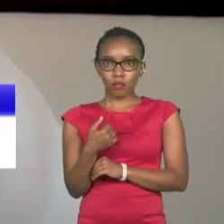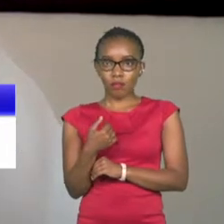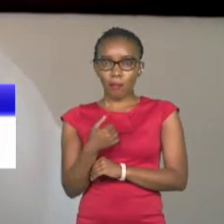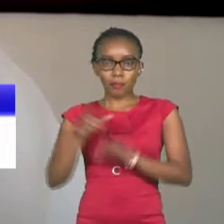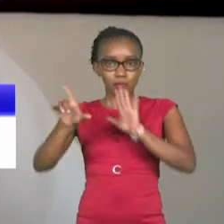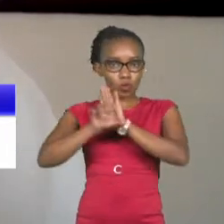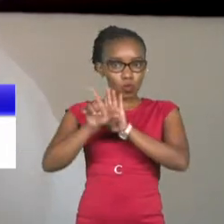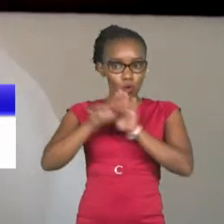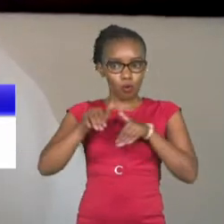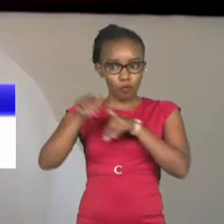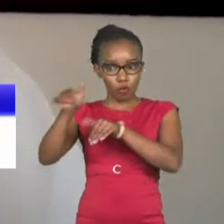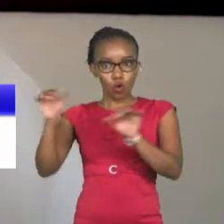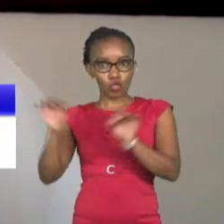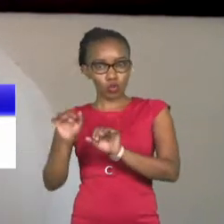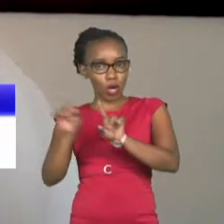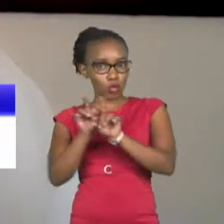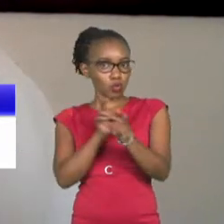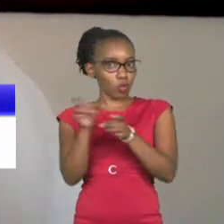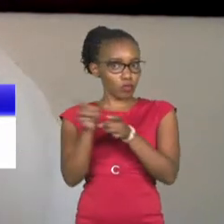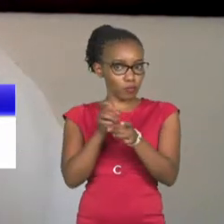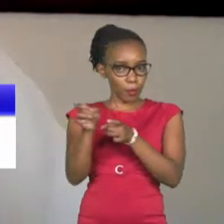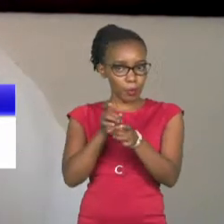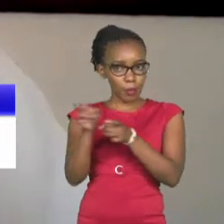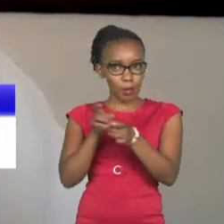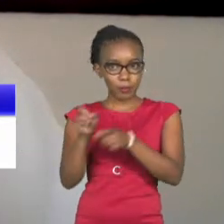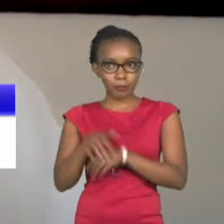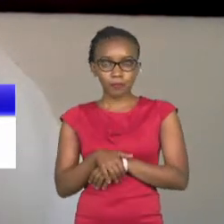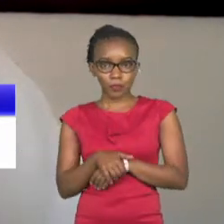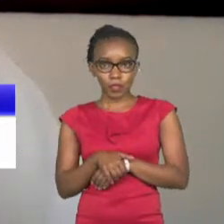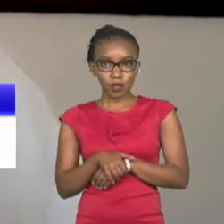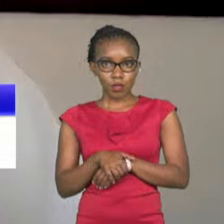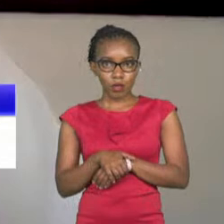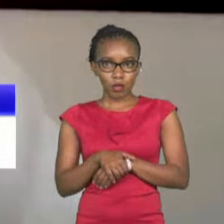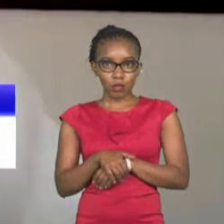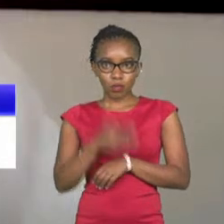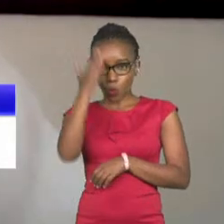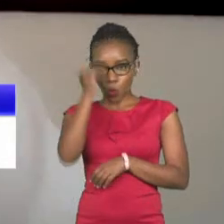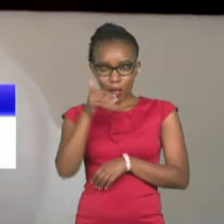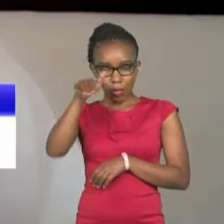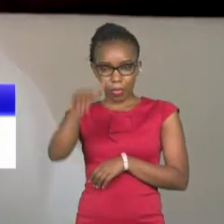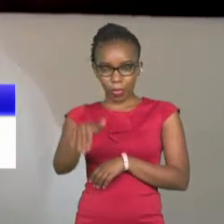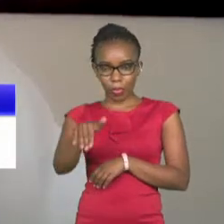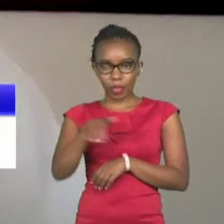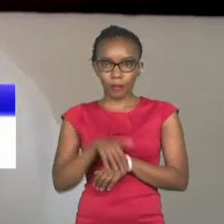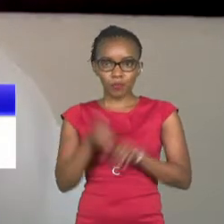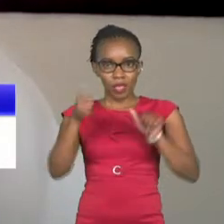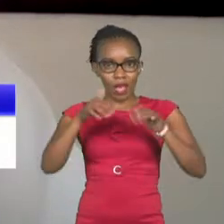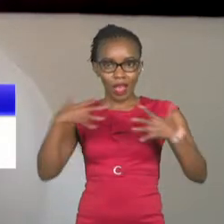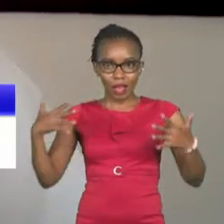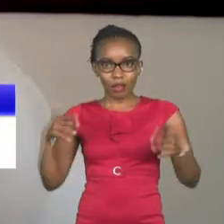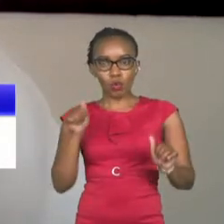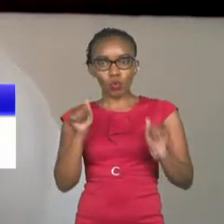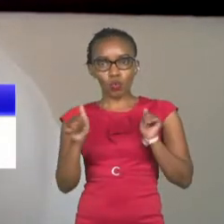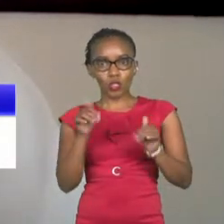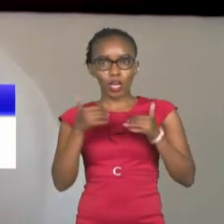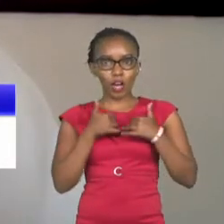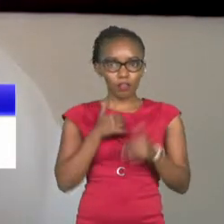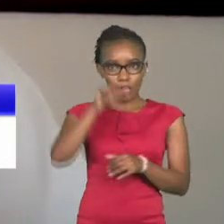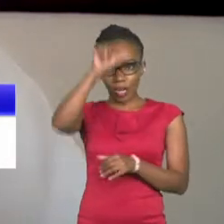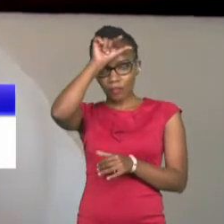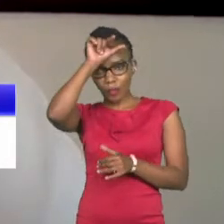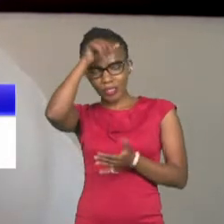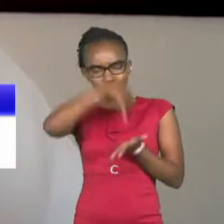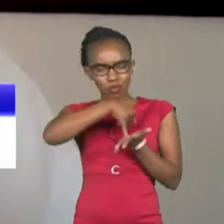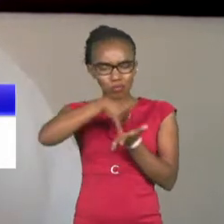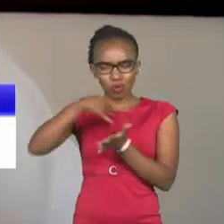laws and regulations, just falling short of extortion, you know. So anything that has a lot of government